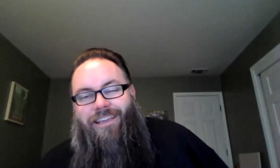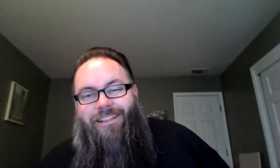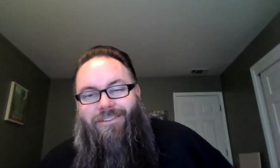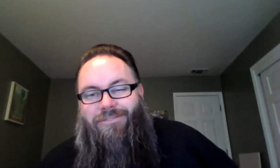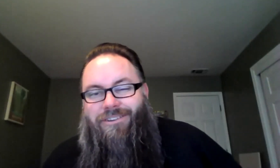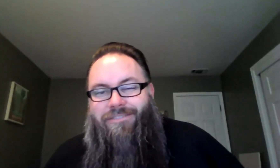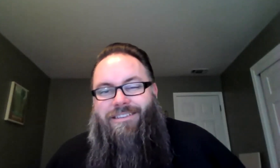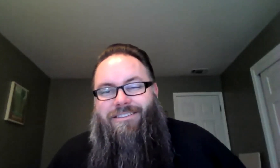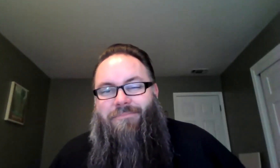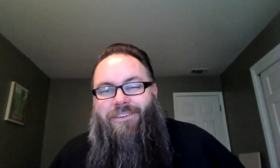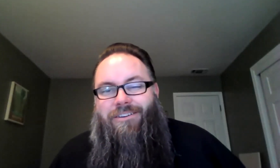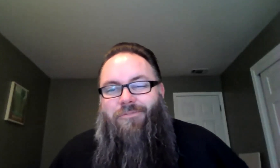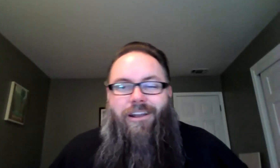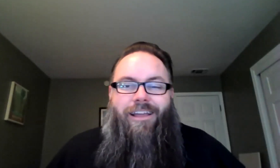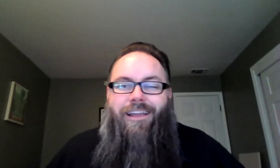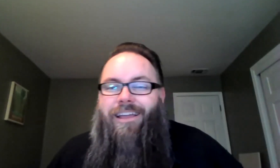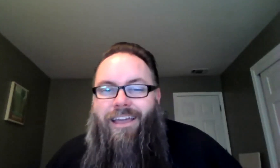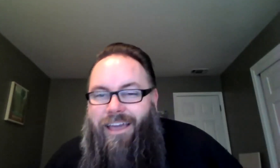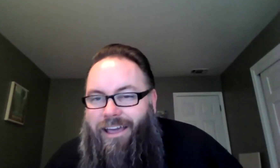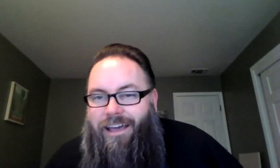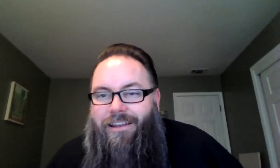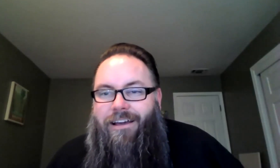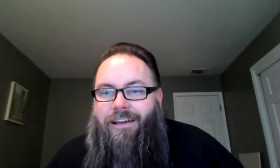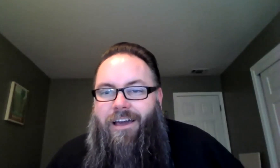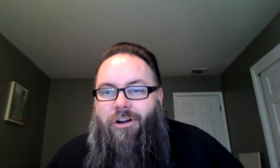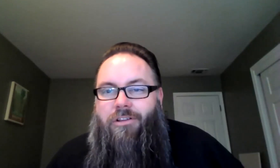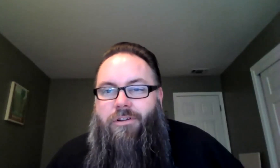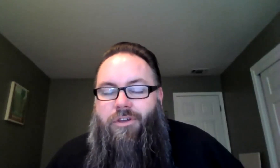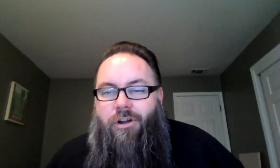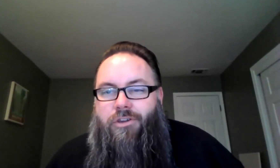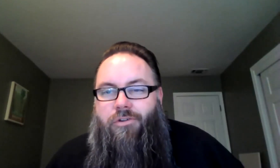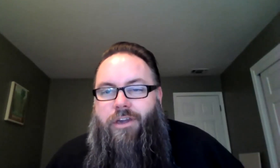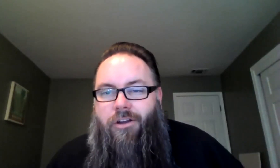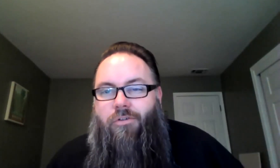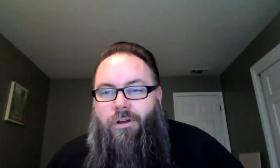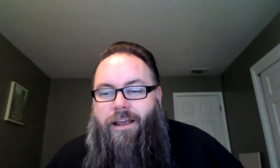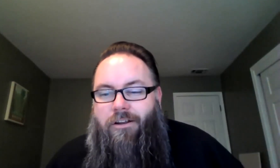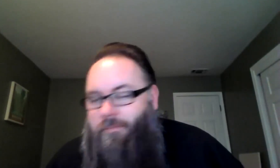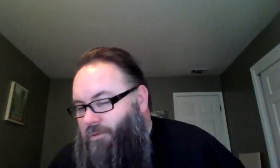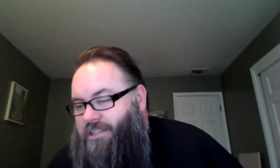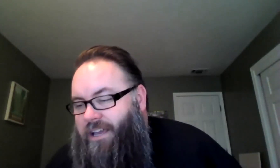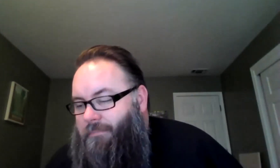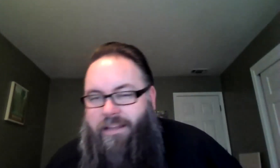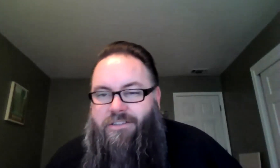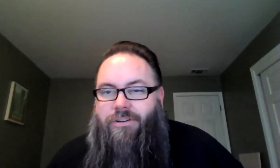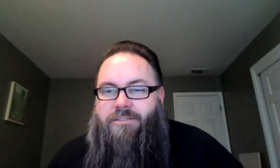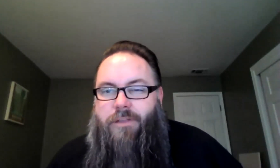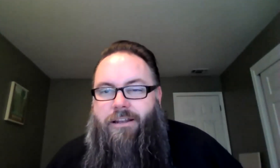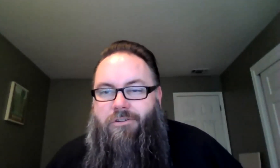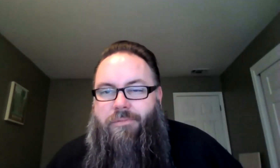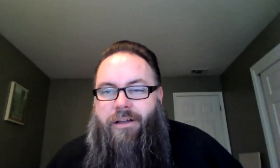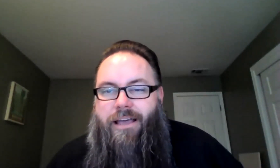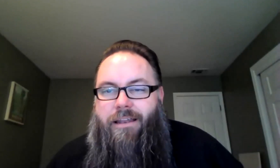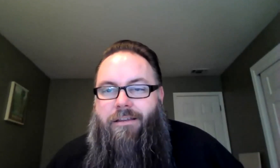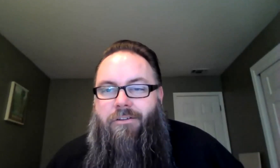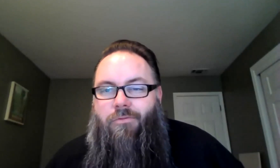time? Intake and Clinical Services, Camelia. Good morning. And Heather Hollingworth, our Acute Care Coordinator. Maybe we'll take a minute to explain